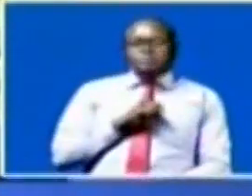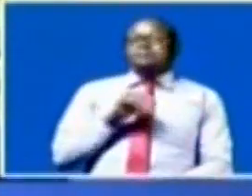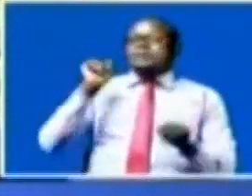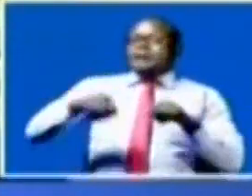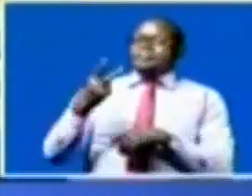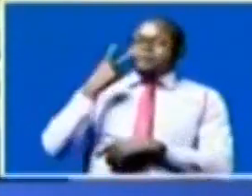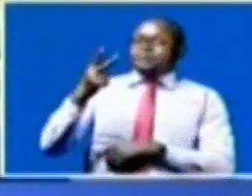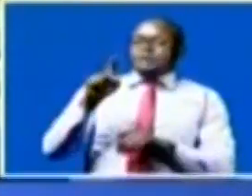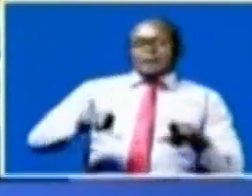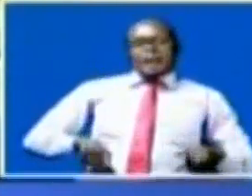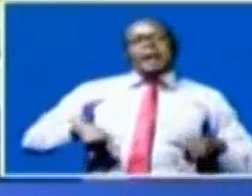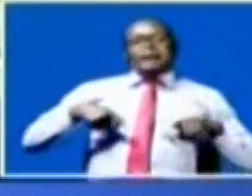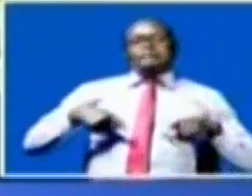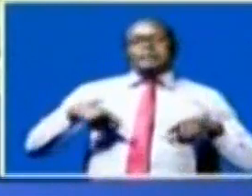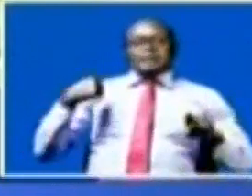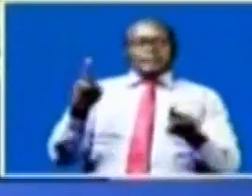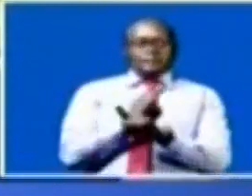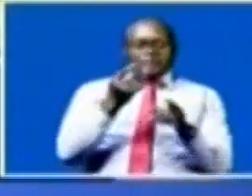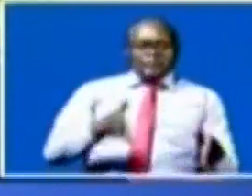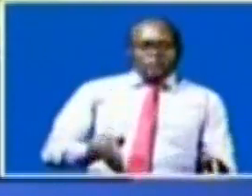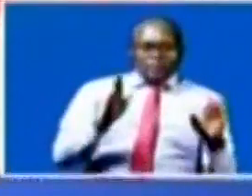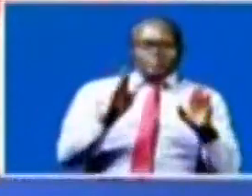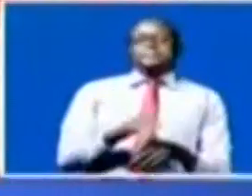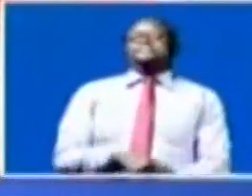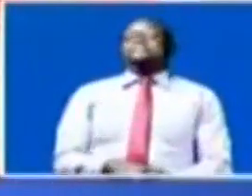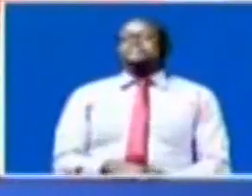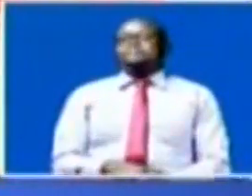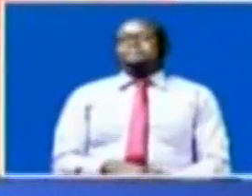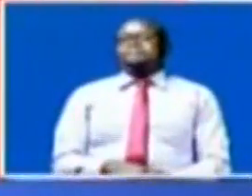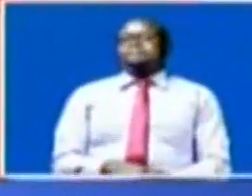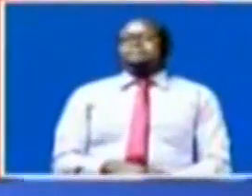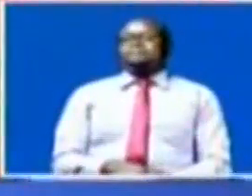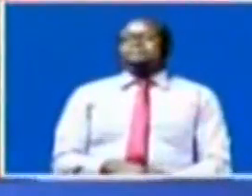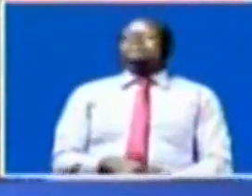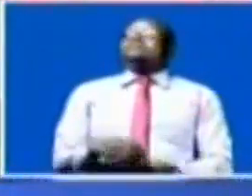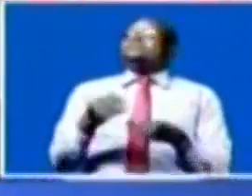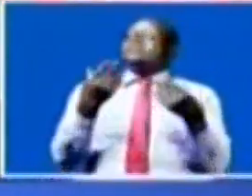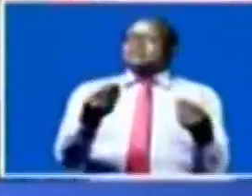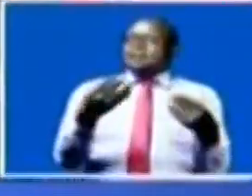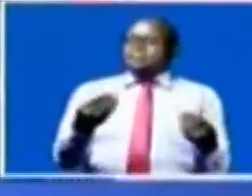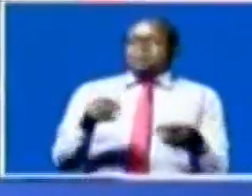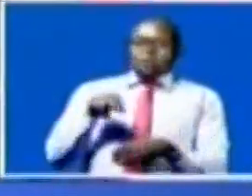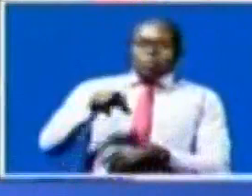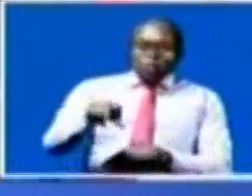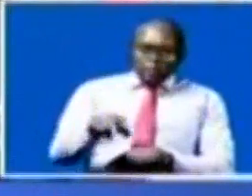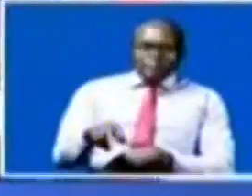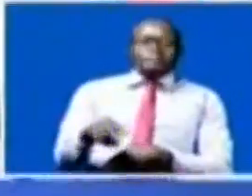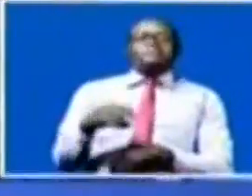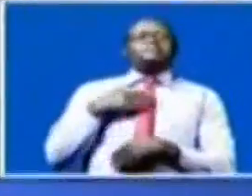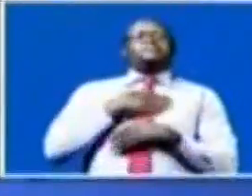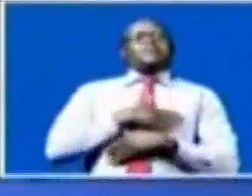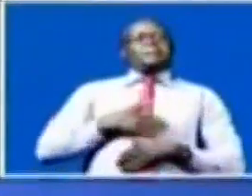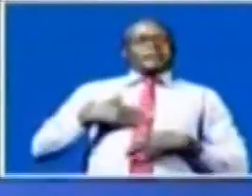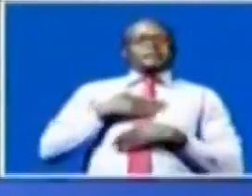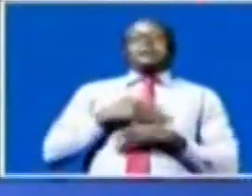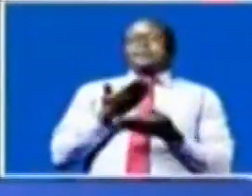see life in a better perspective. An act as simple as walking is a pleasure that Musyoki